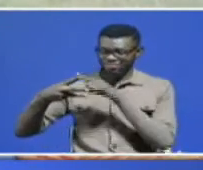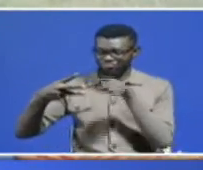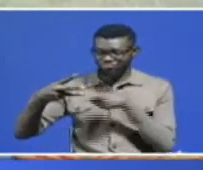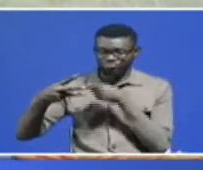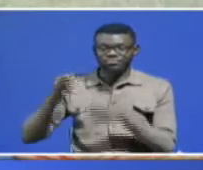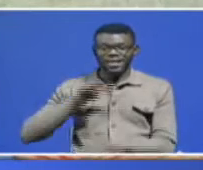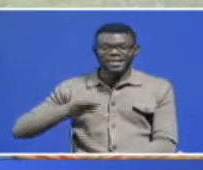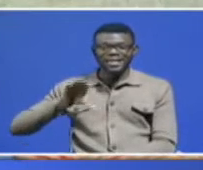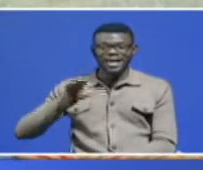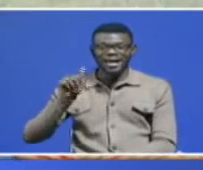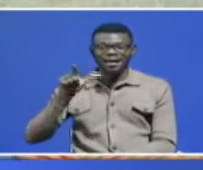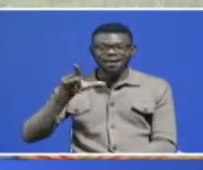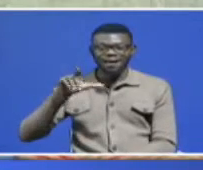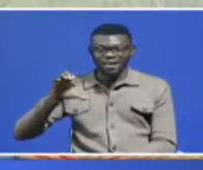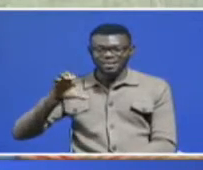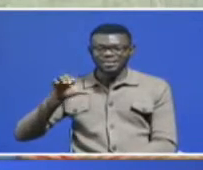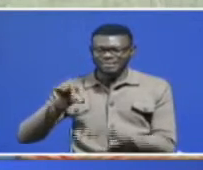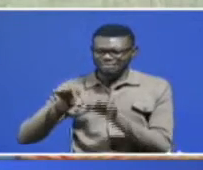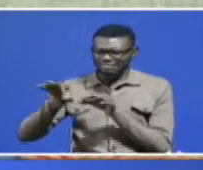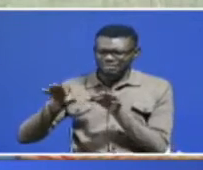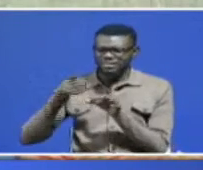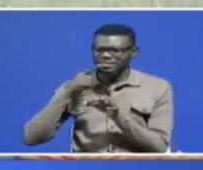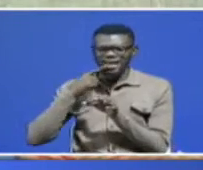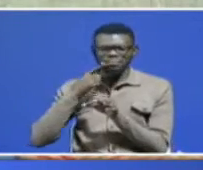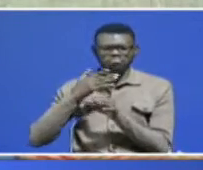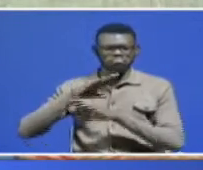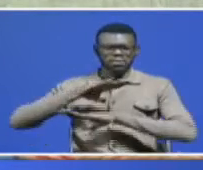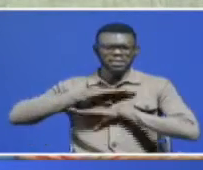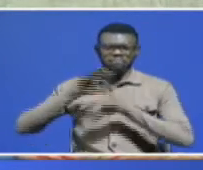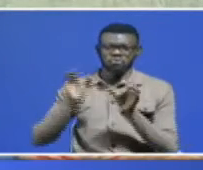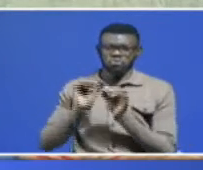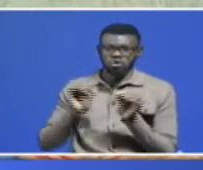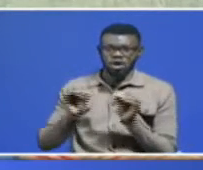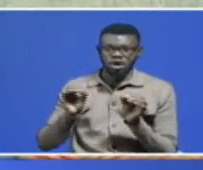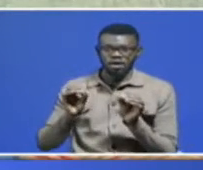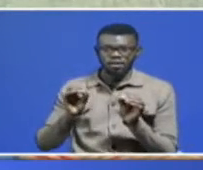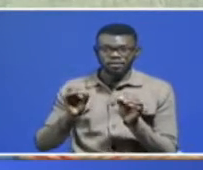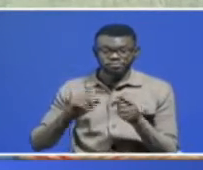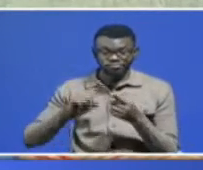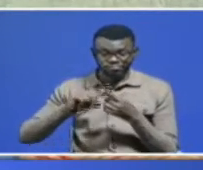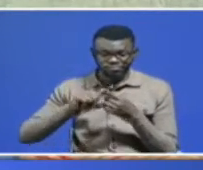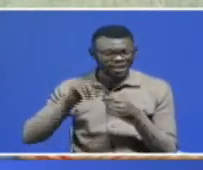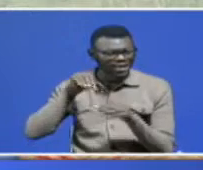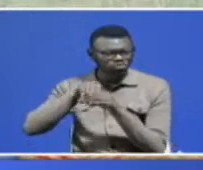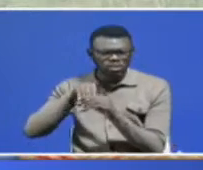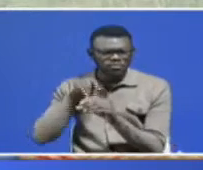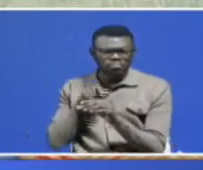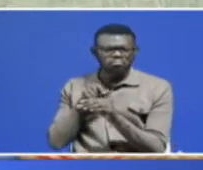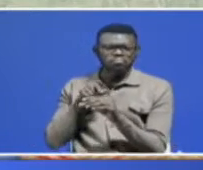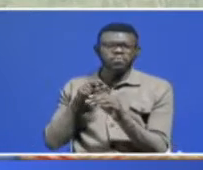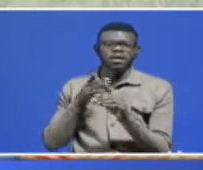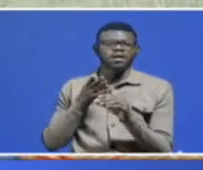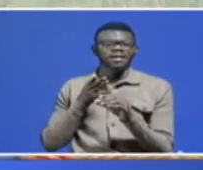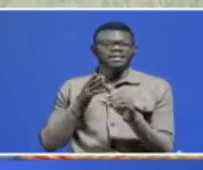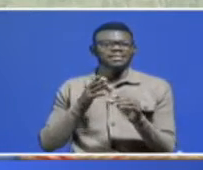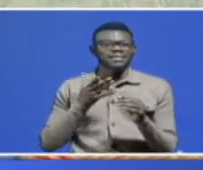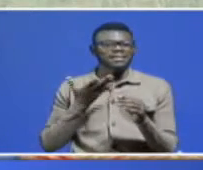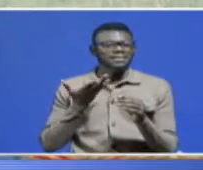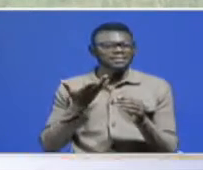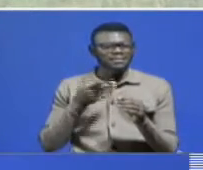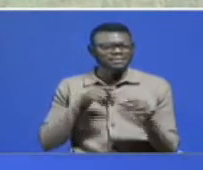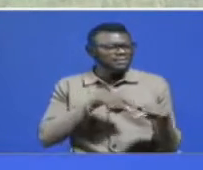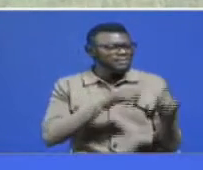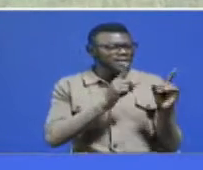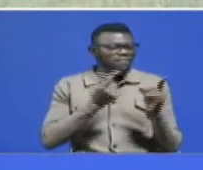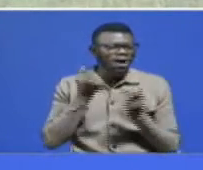thinks the document is deficient. She has mentioned the area of inclusivity. It depends on what exactly is her